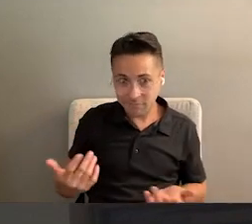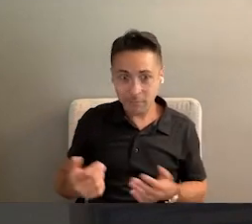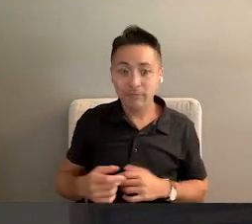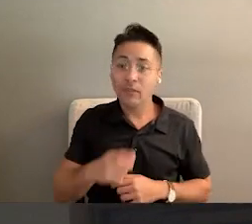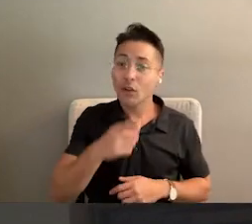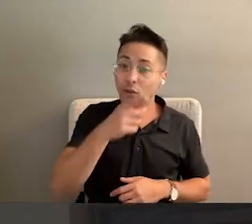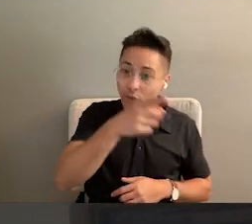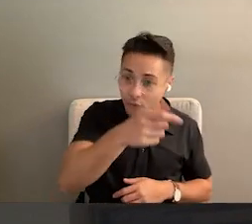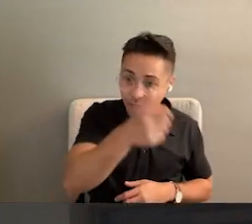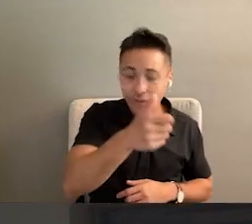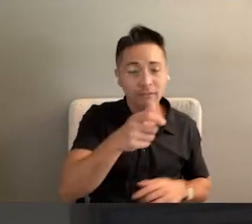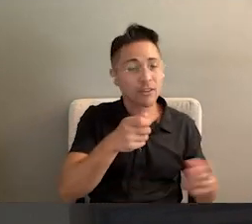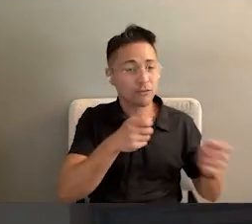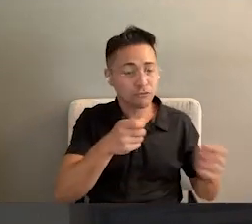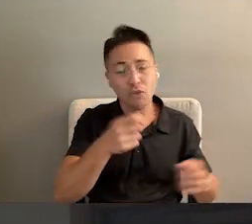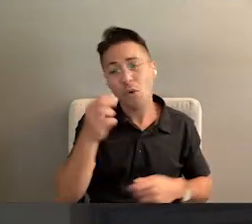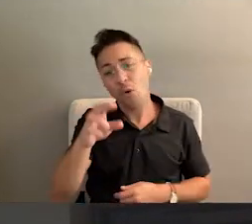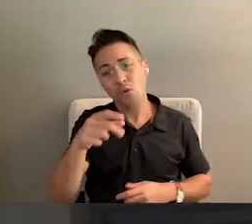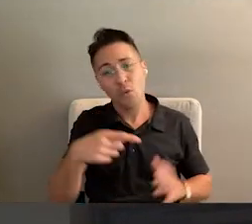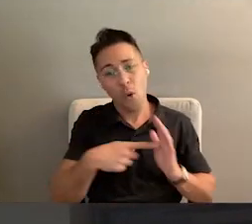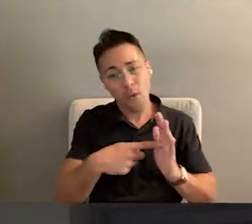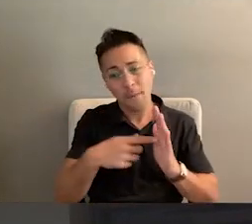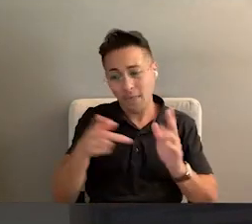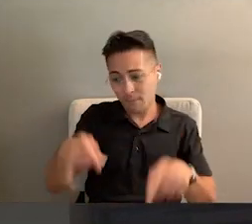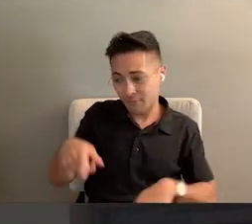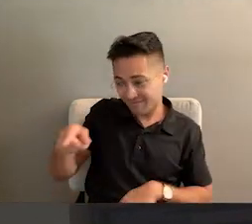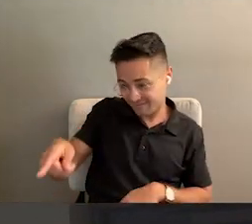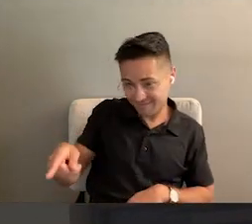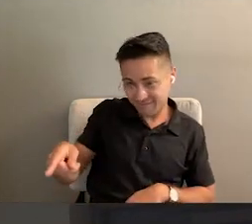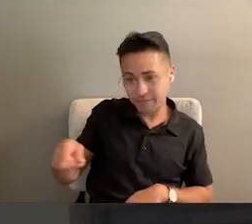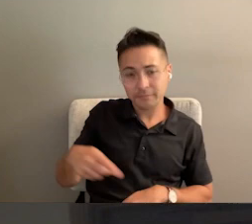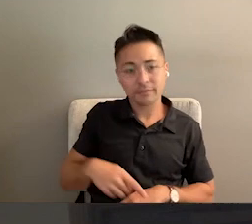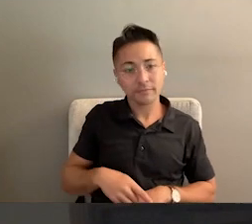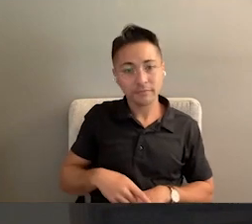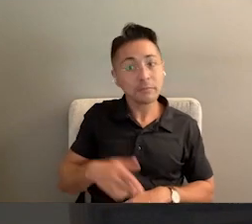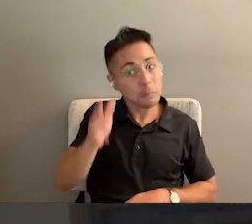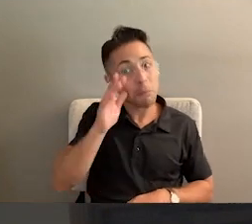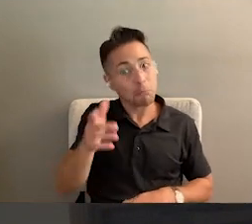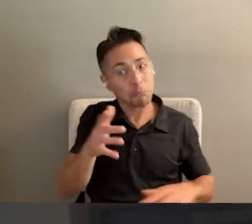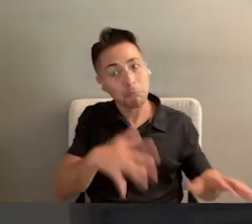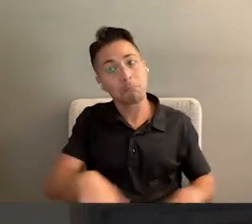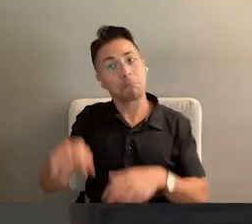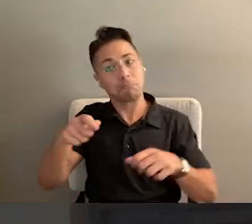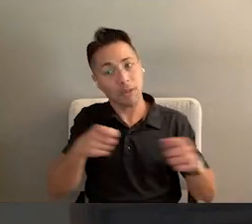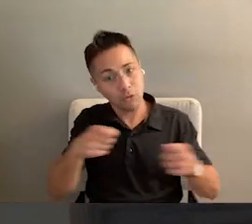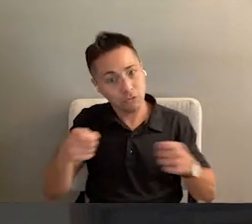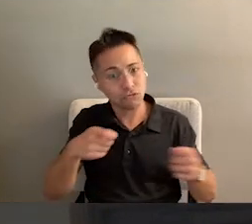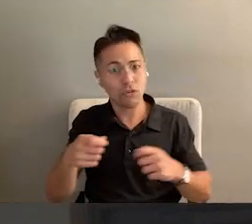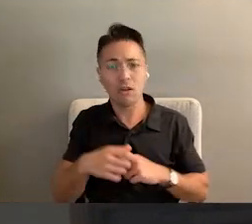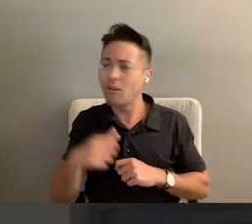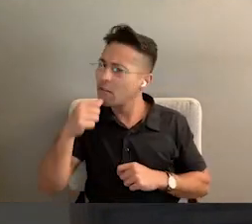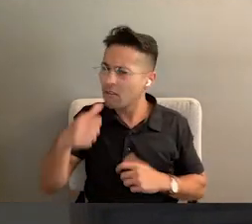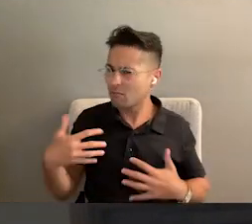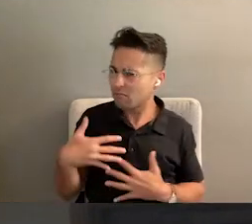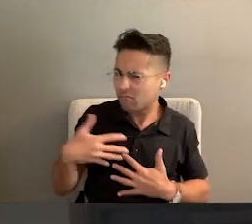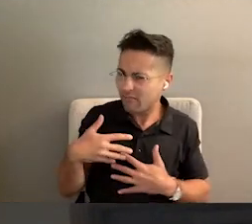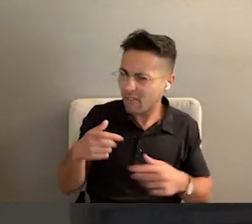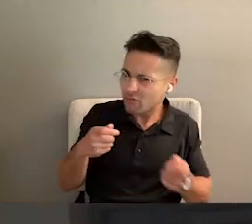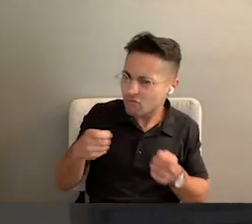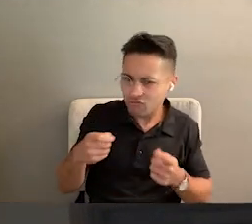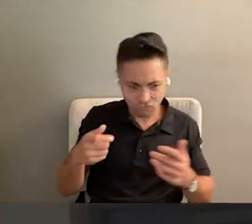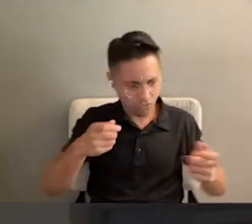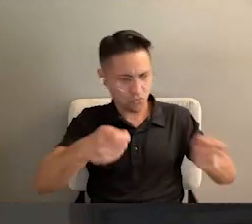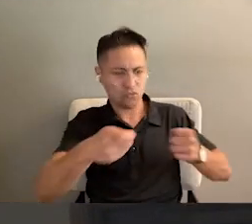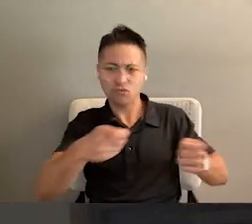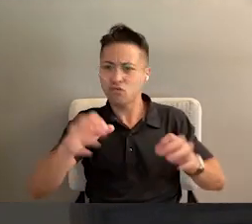but it wasn't their job to begin with, right? So you're in control, or you're representing the person in control. Be in